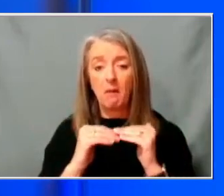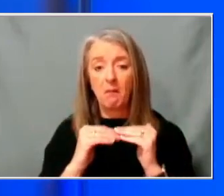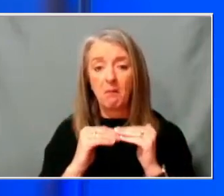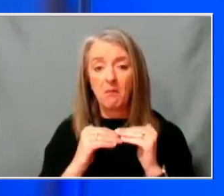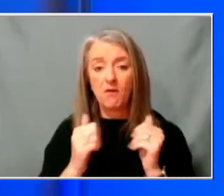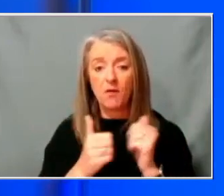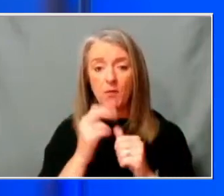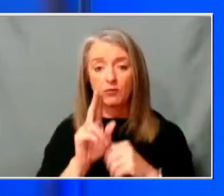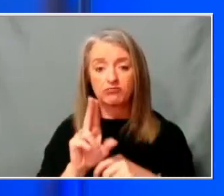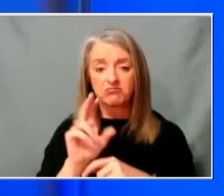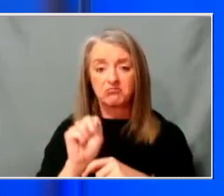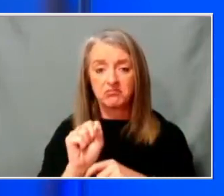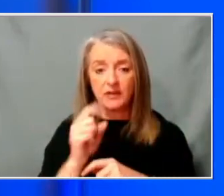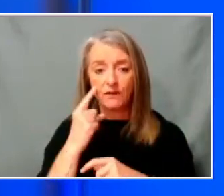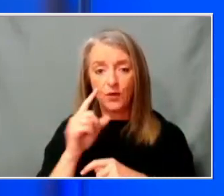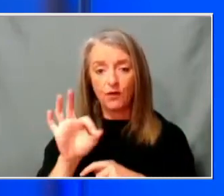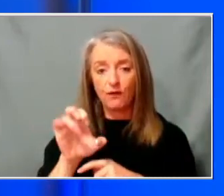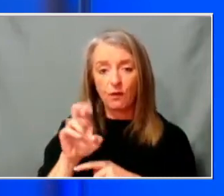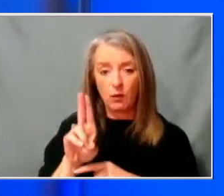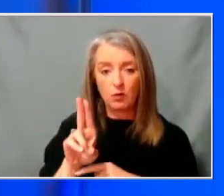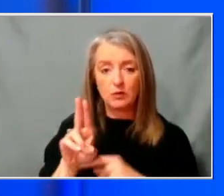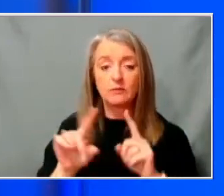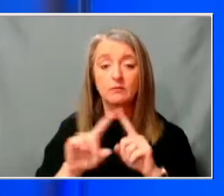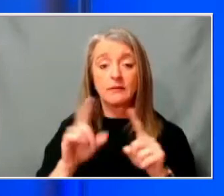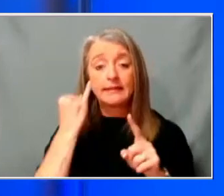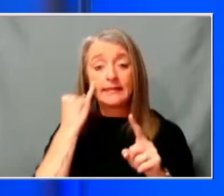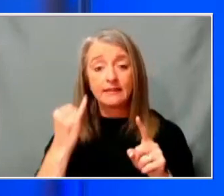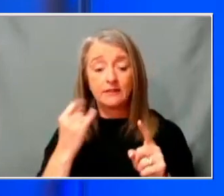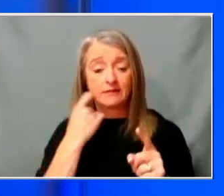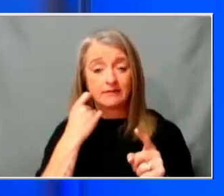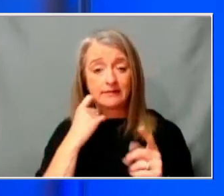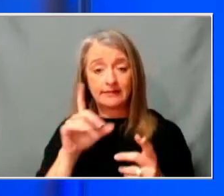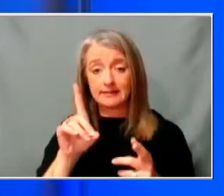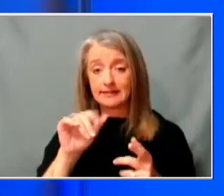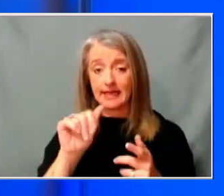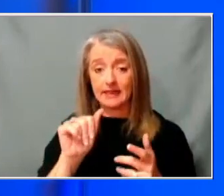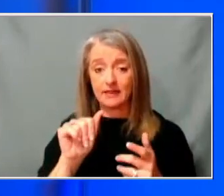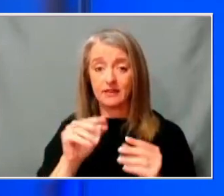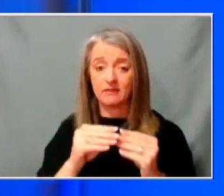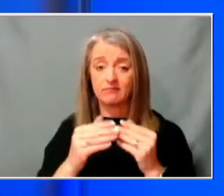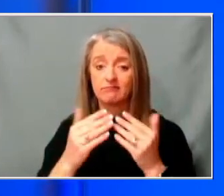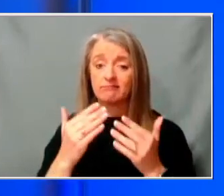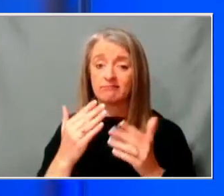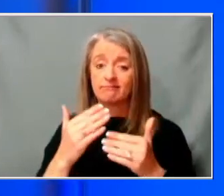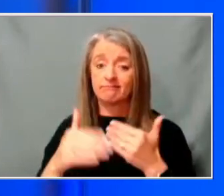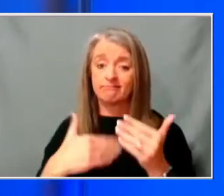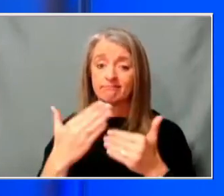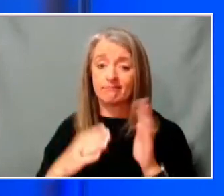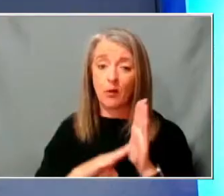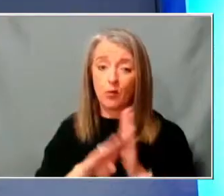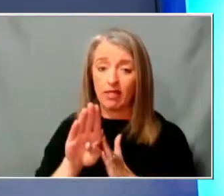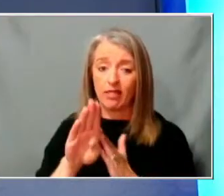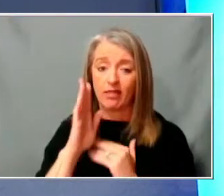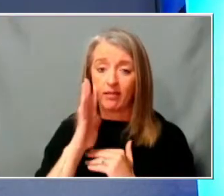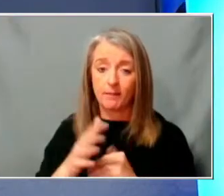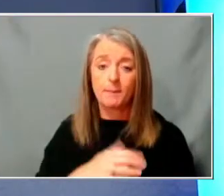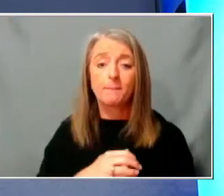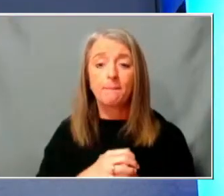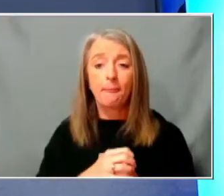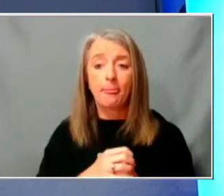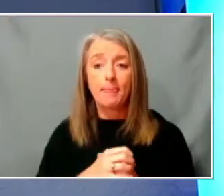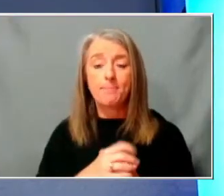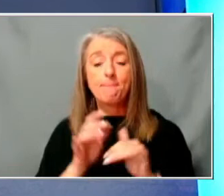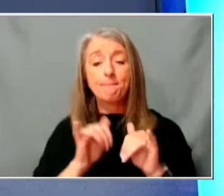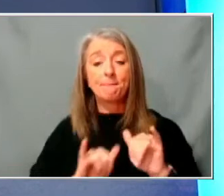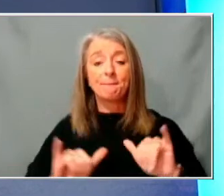United States for influenza, but if you look at the latest data, we know that those trends are increasing. There's a common question that a